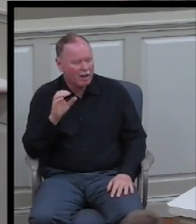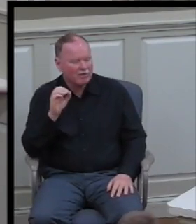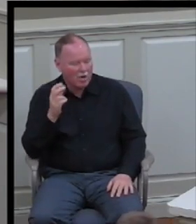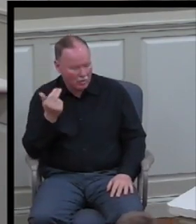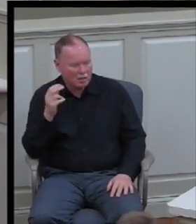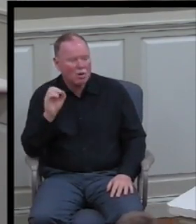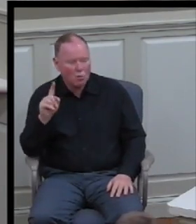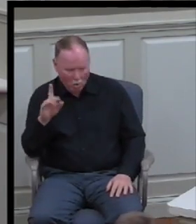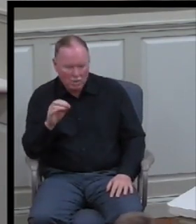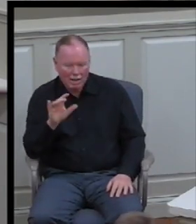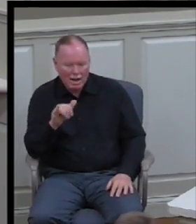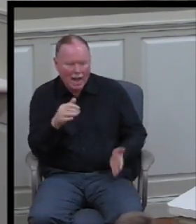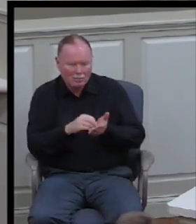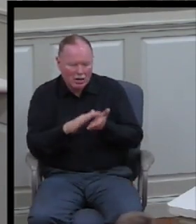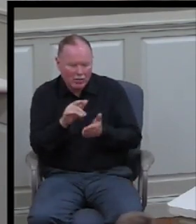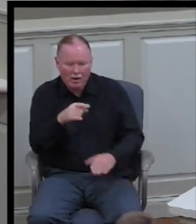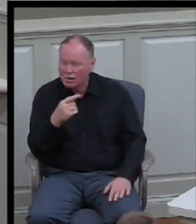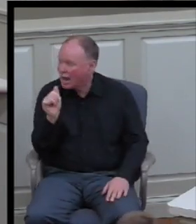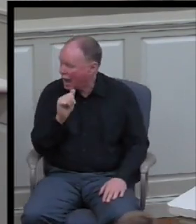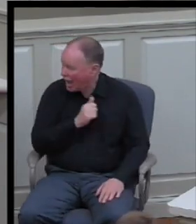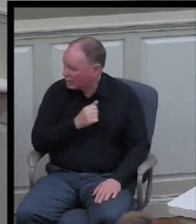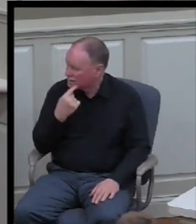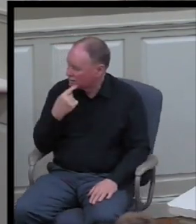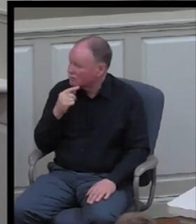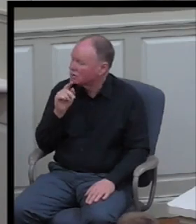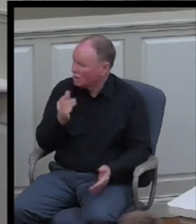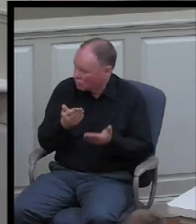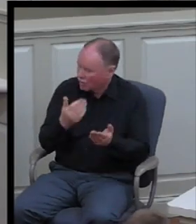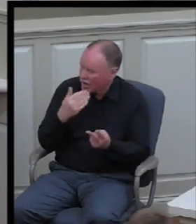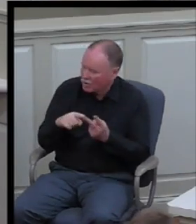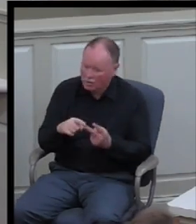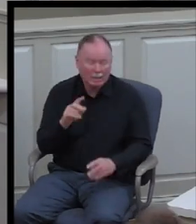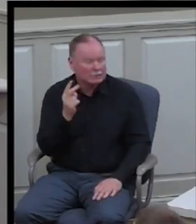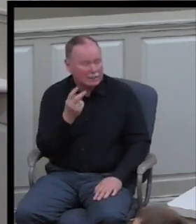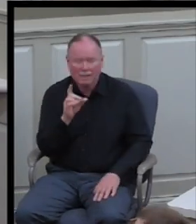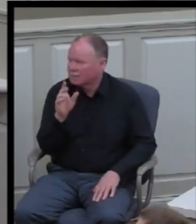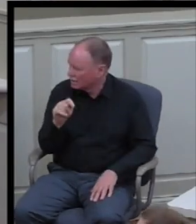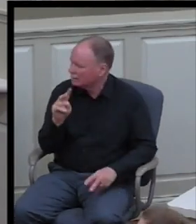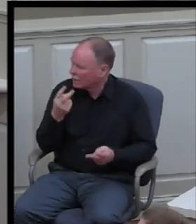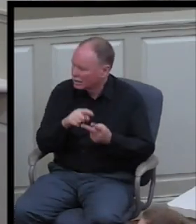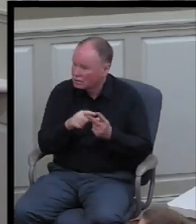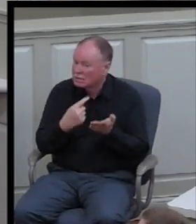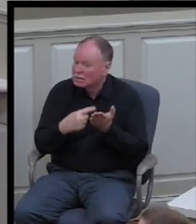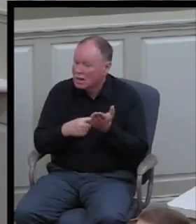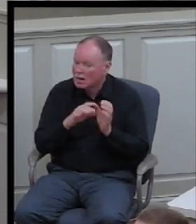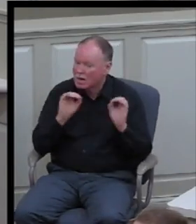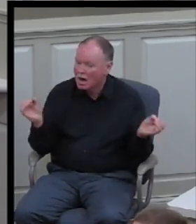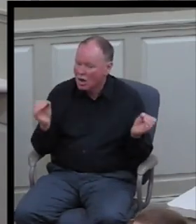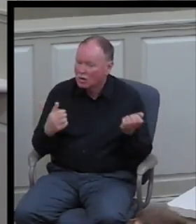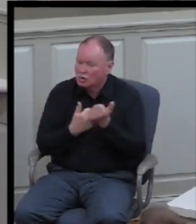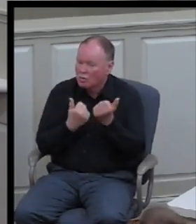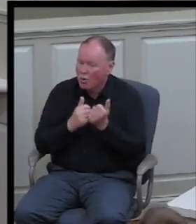2019-05-1301 as presented. Thank you, Commissioner Atkins. Is there a second? Second. Thank you, Commissioner Terry. Discussion? Seeing none, all in favor